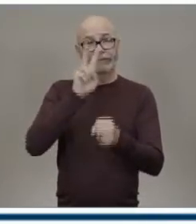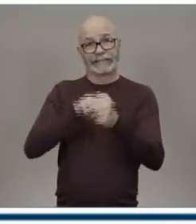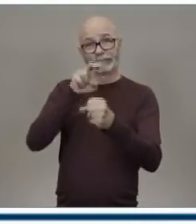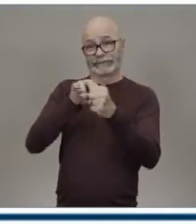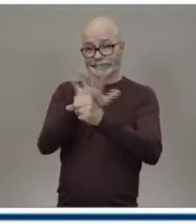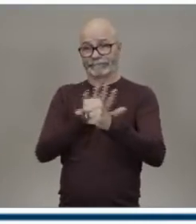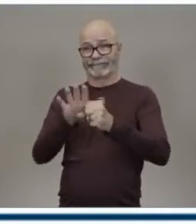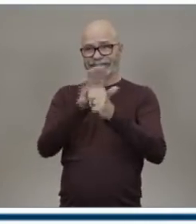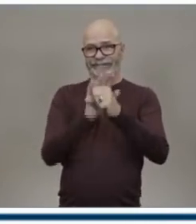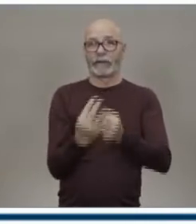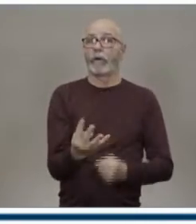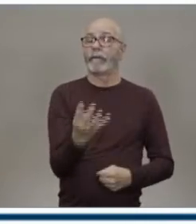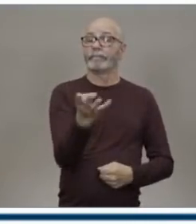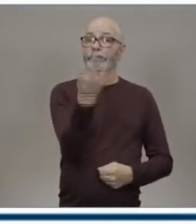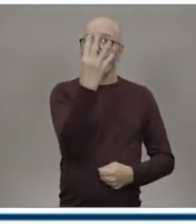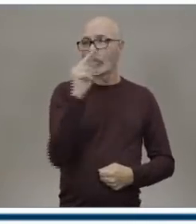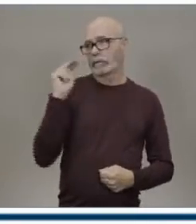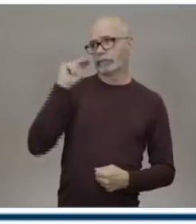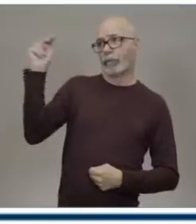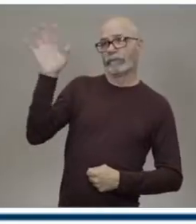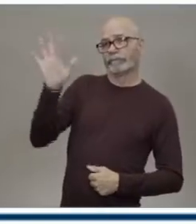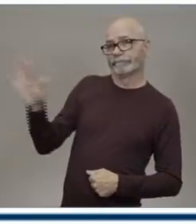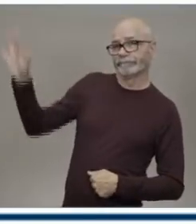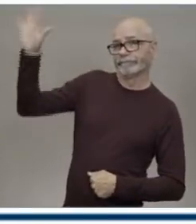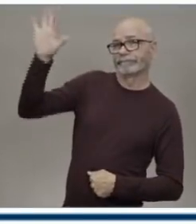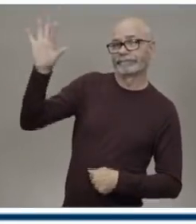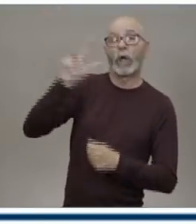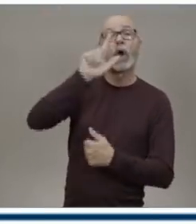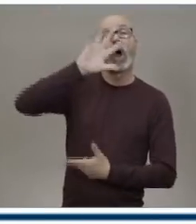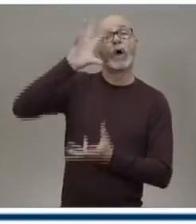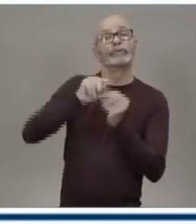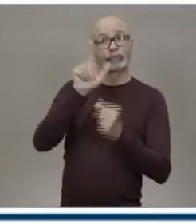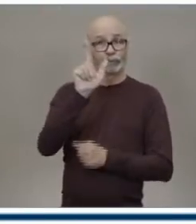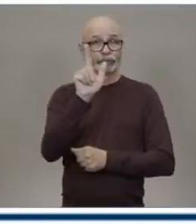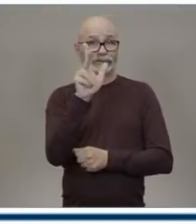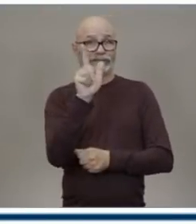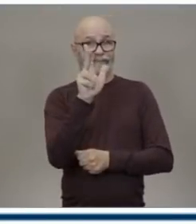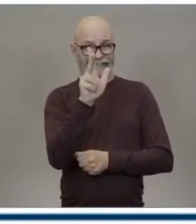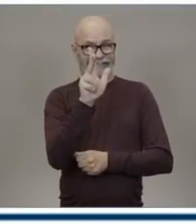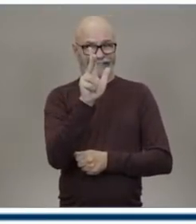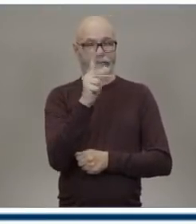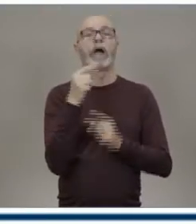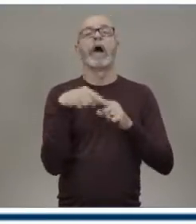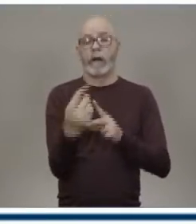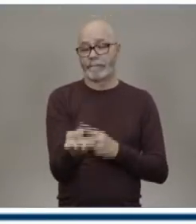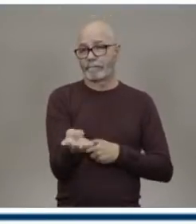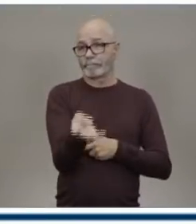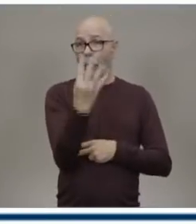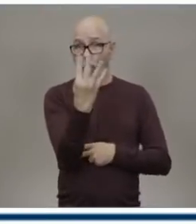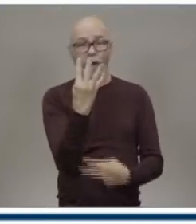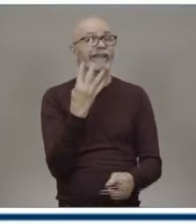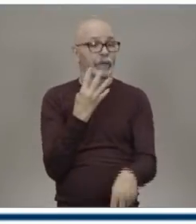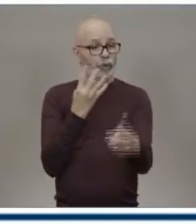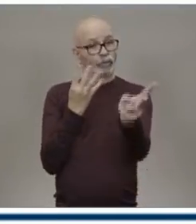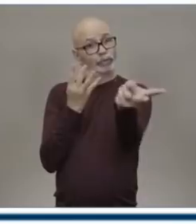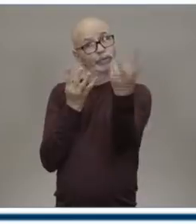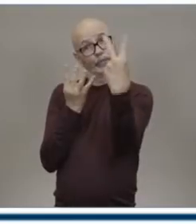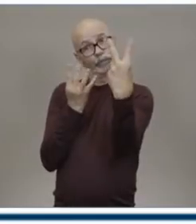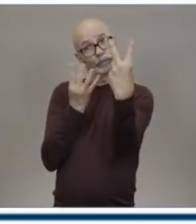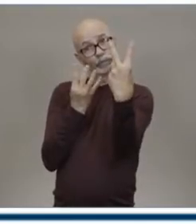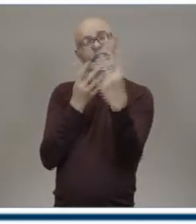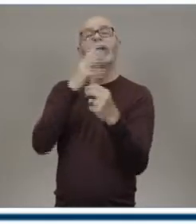On the 23rd, we had 4 new cases, 2 in Central Zone, 1 in Western Zone, and 1 in Eastern Zone. On